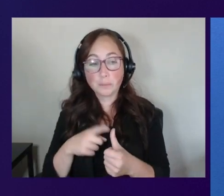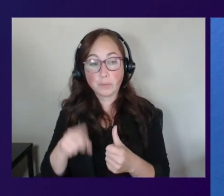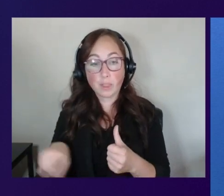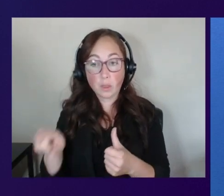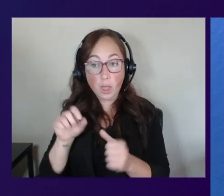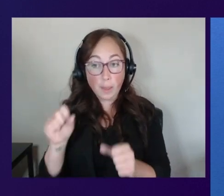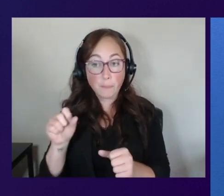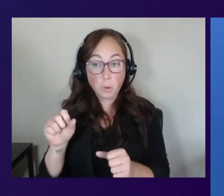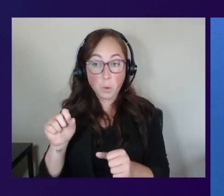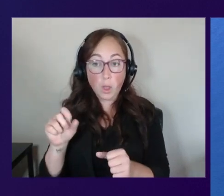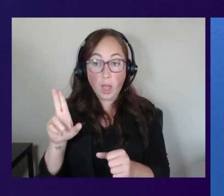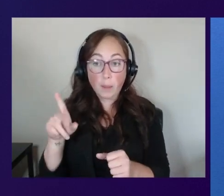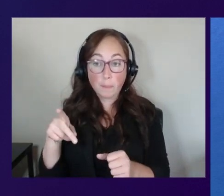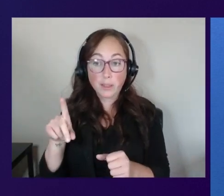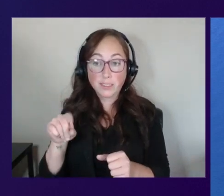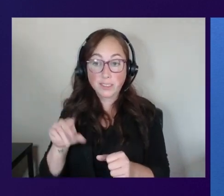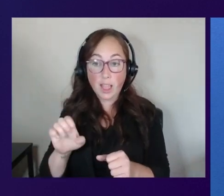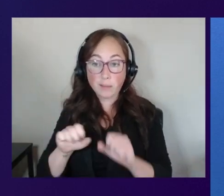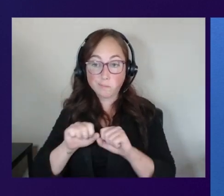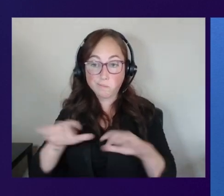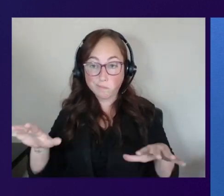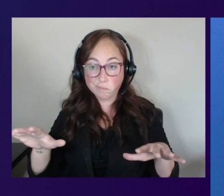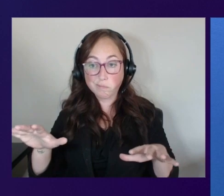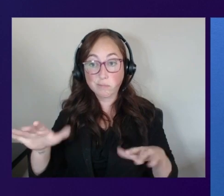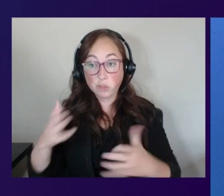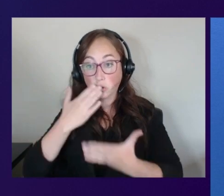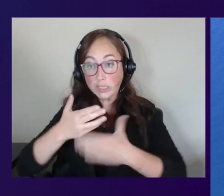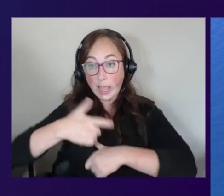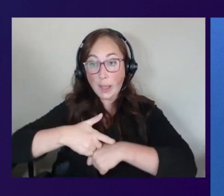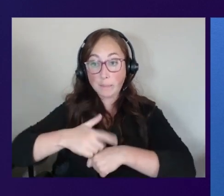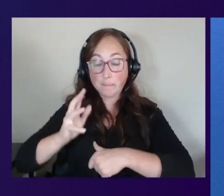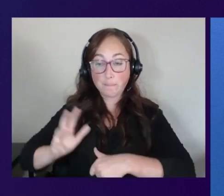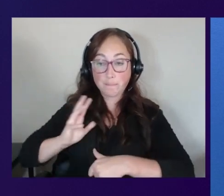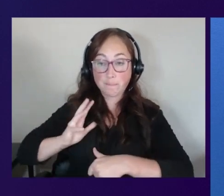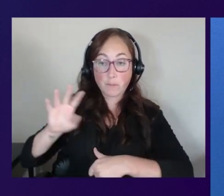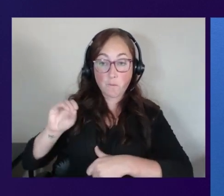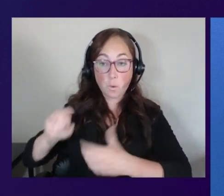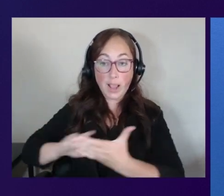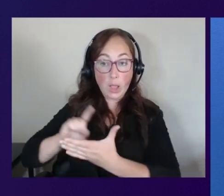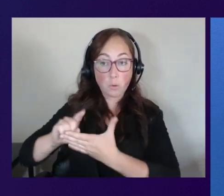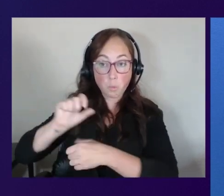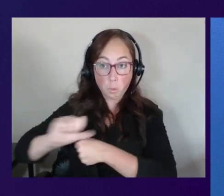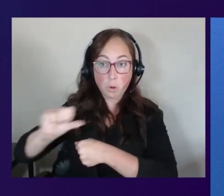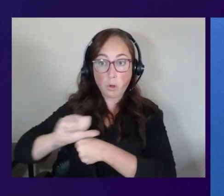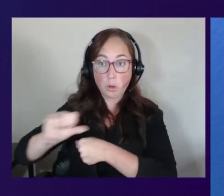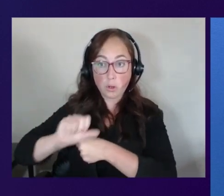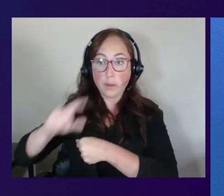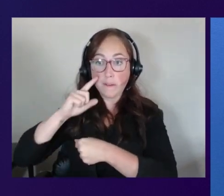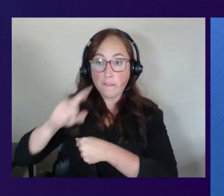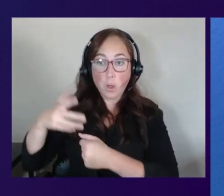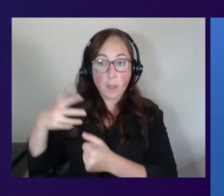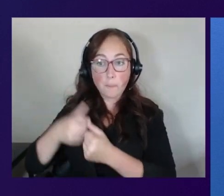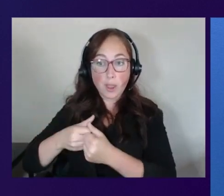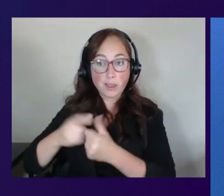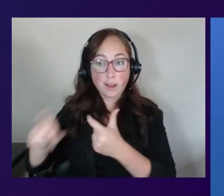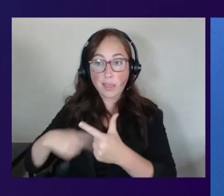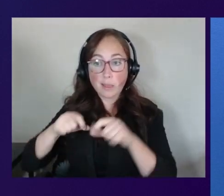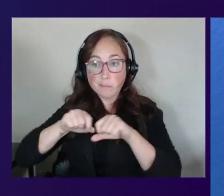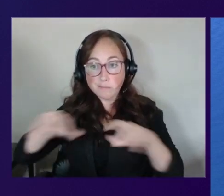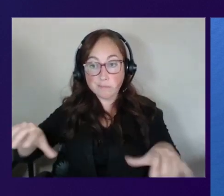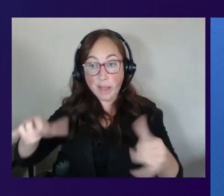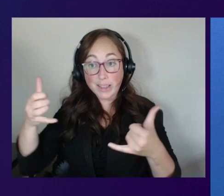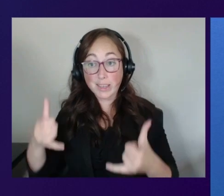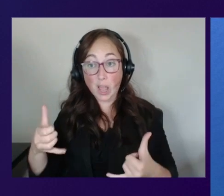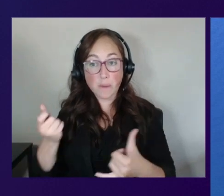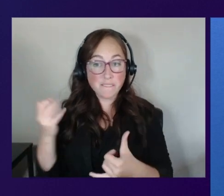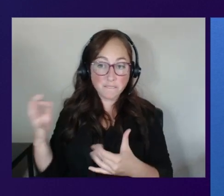out in a timely manner. It used to take them 40 plus hours of work just to do an upgrade and get it out across their environment. They can do that in just a few hours